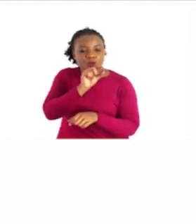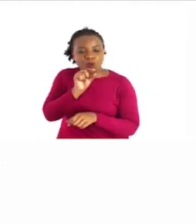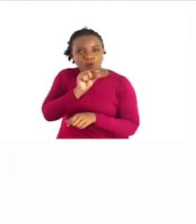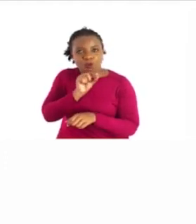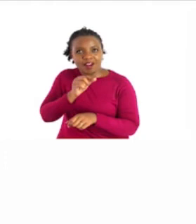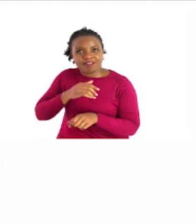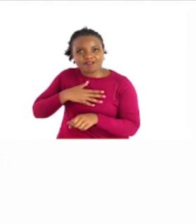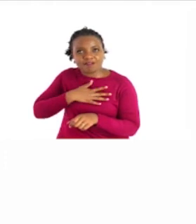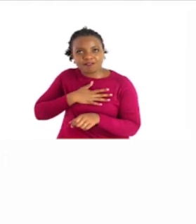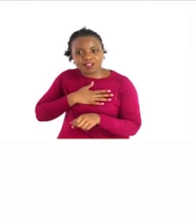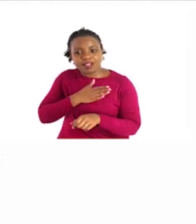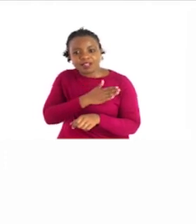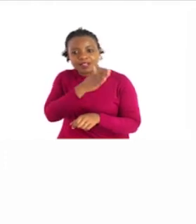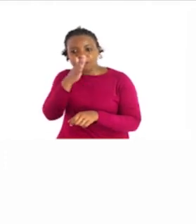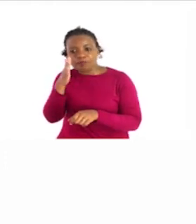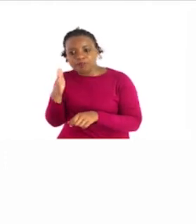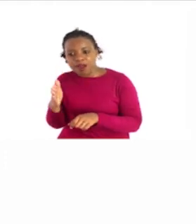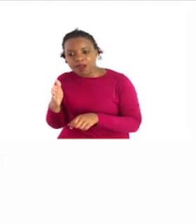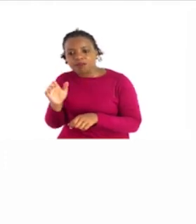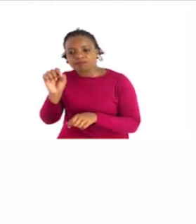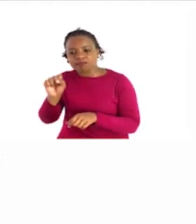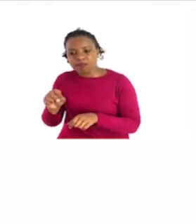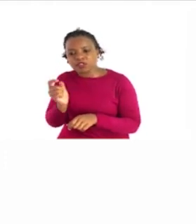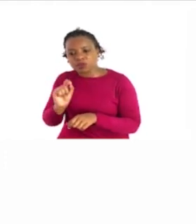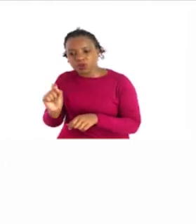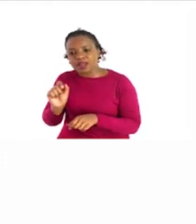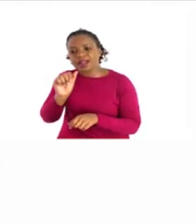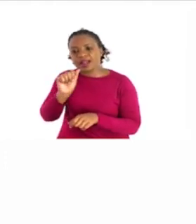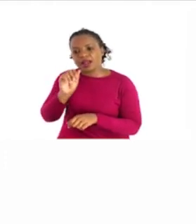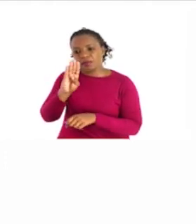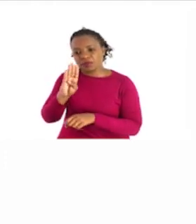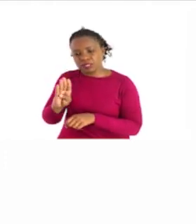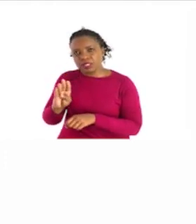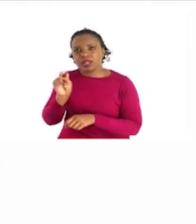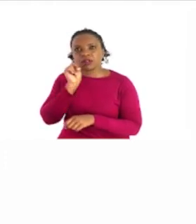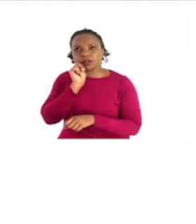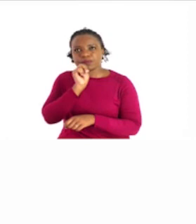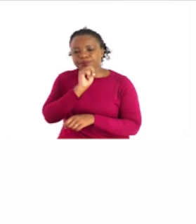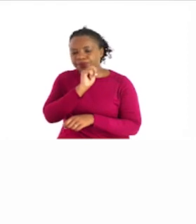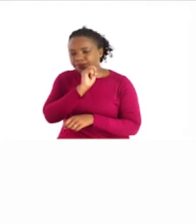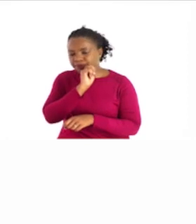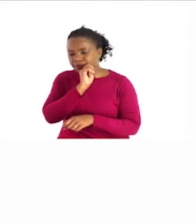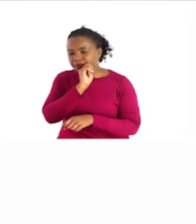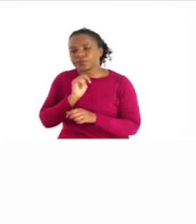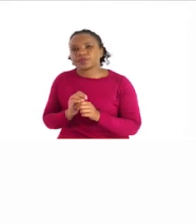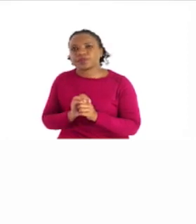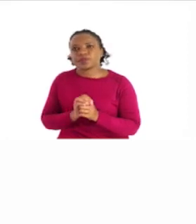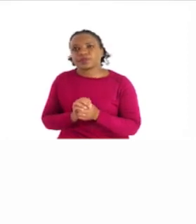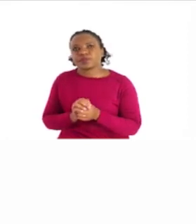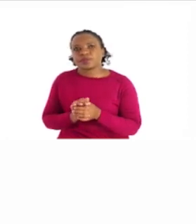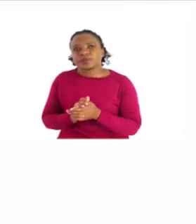or emotion below. I hope that you have paid attention and that you are going to do your